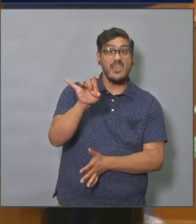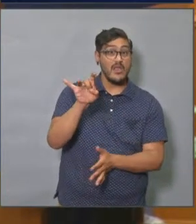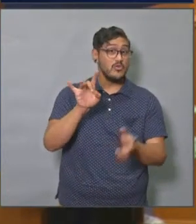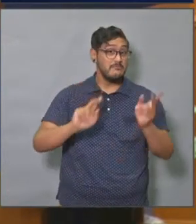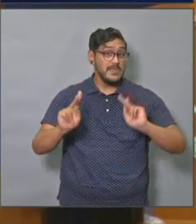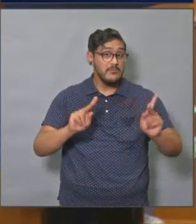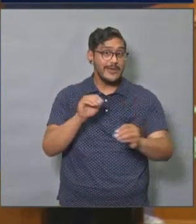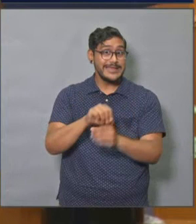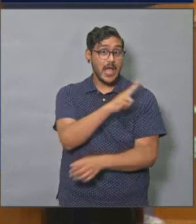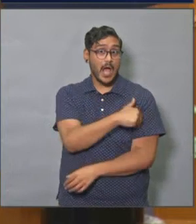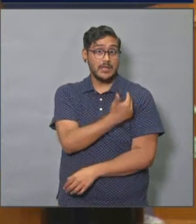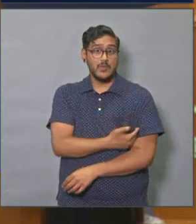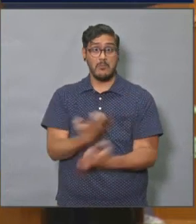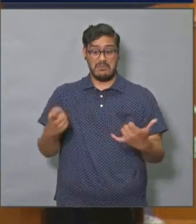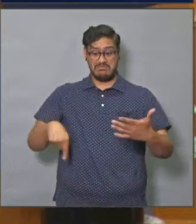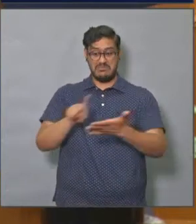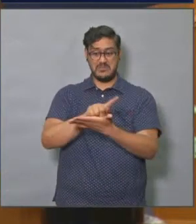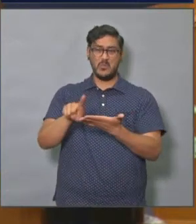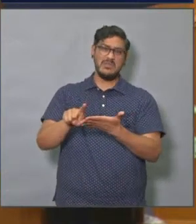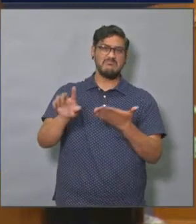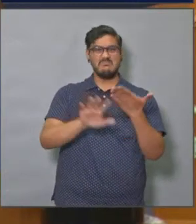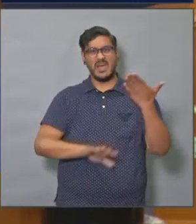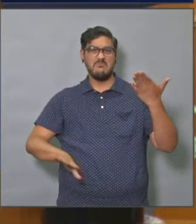of this week, we've been about